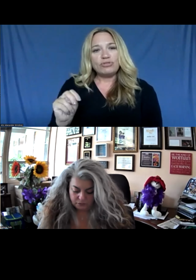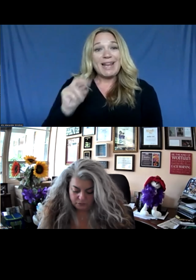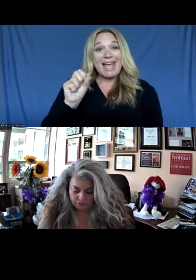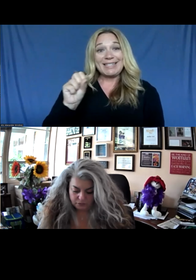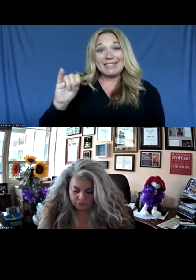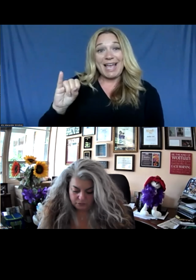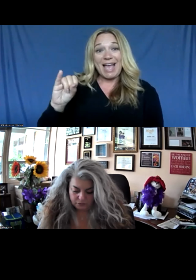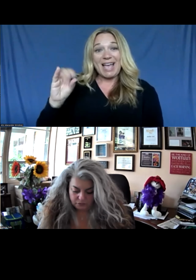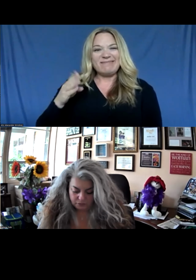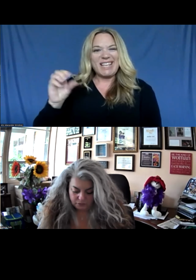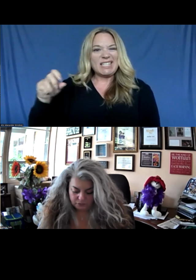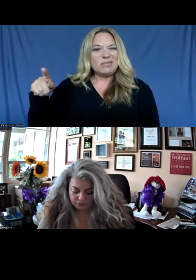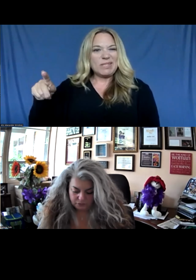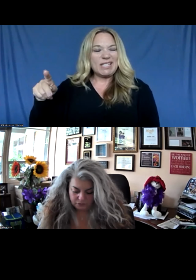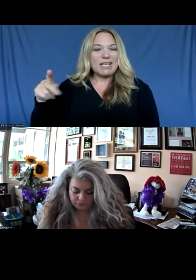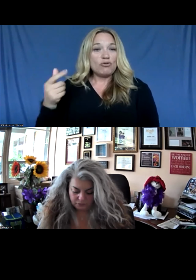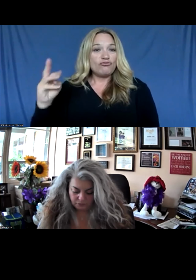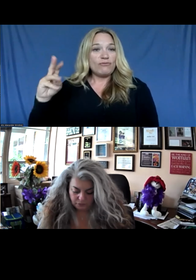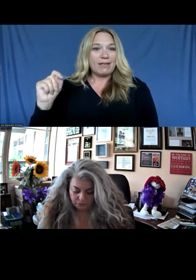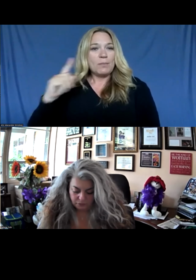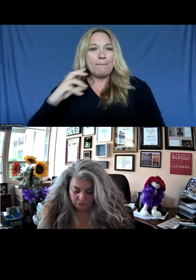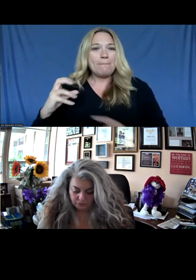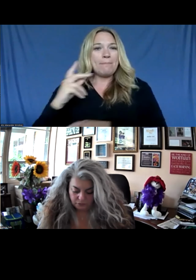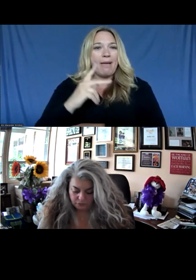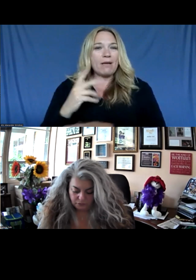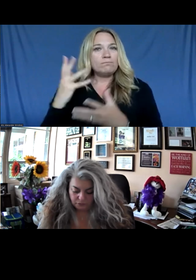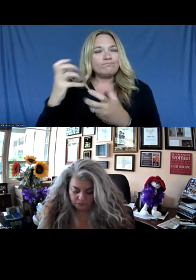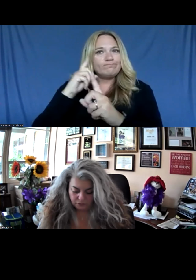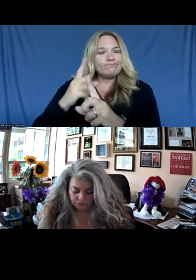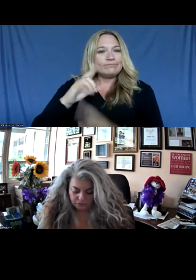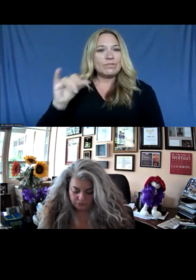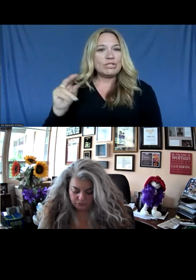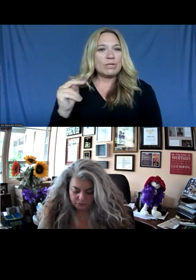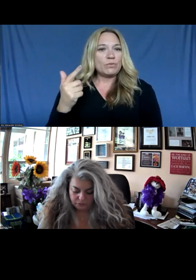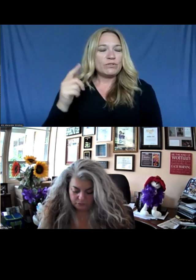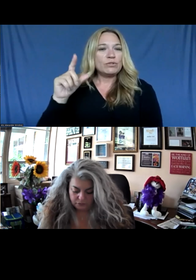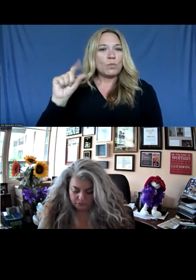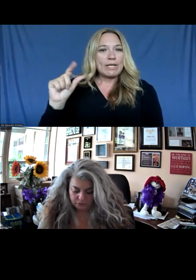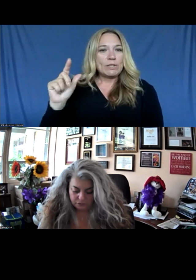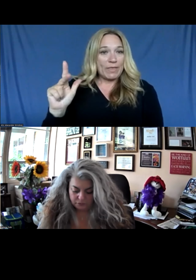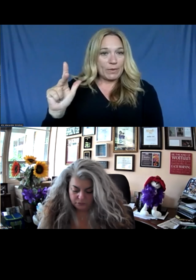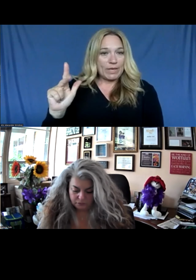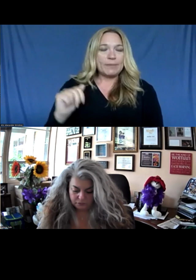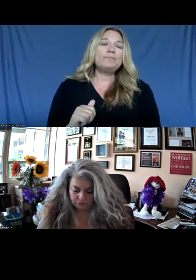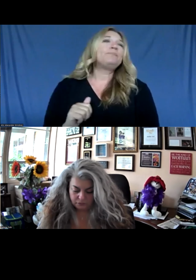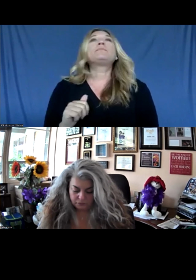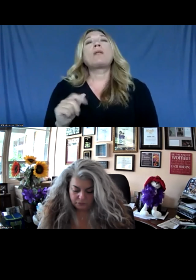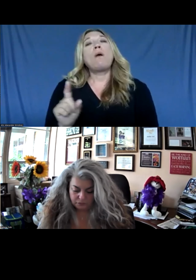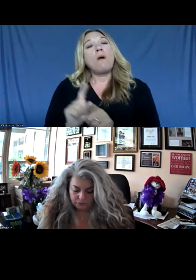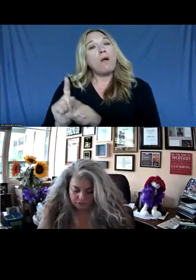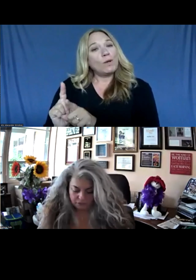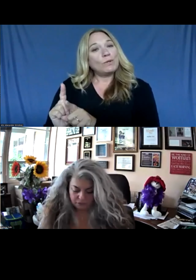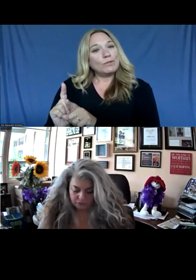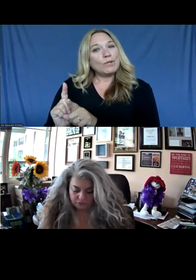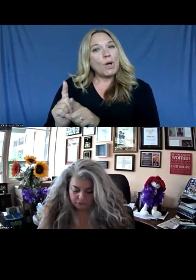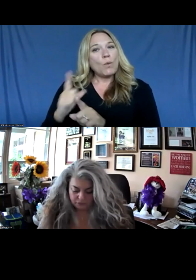grants beginning January 1st, 2023. In addition, we're asking that the legislature